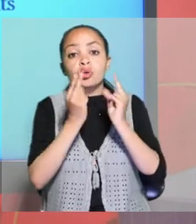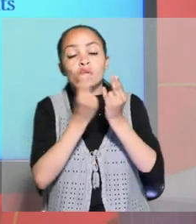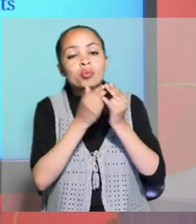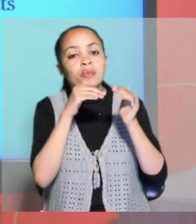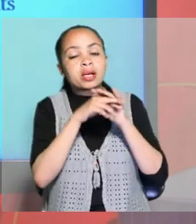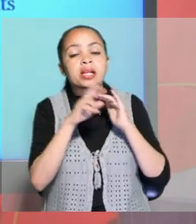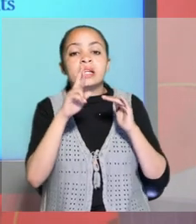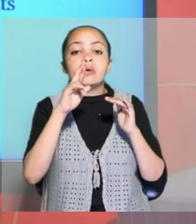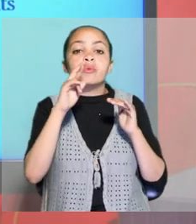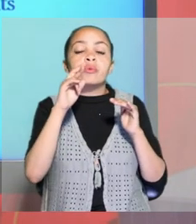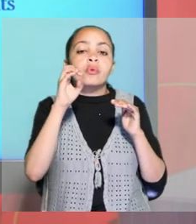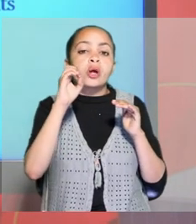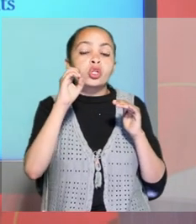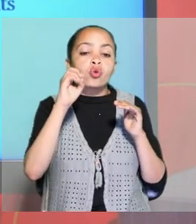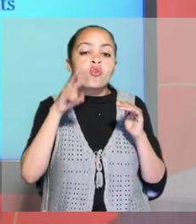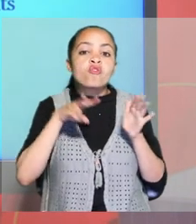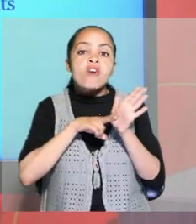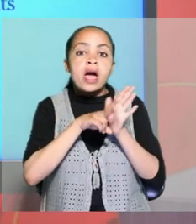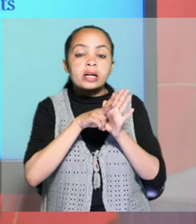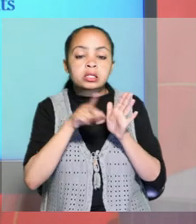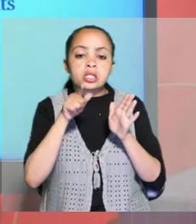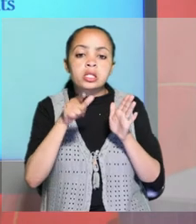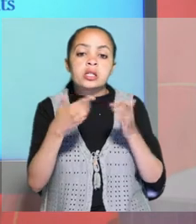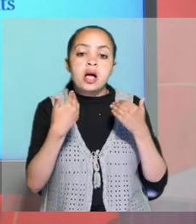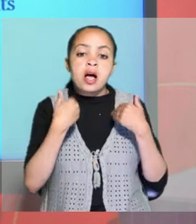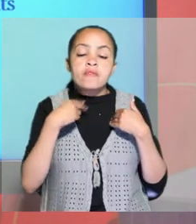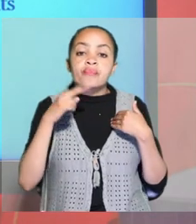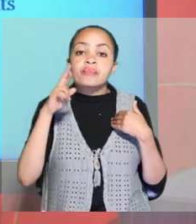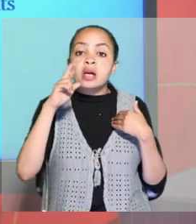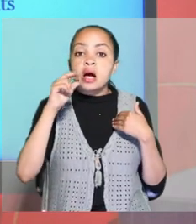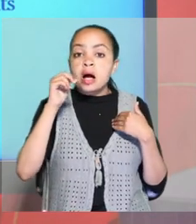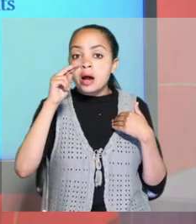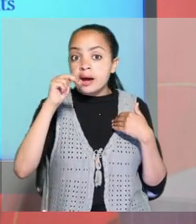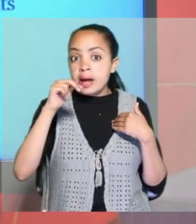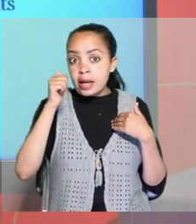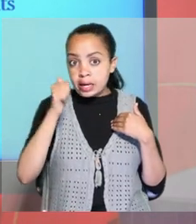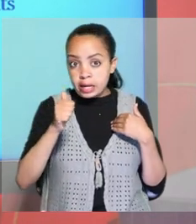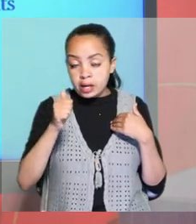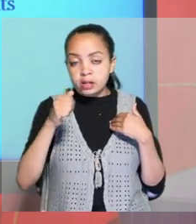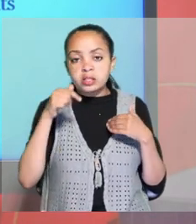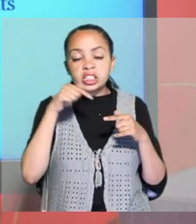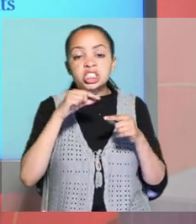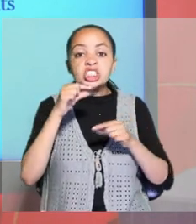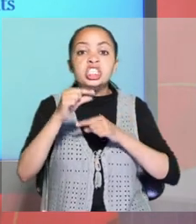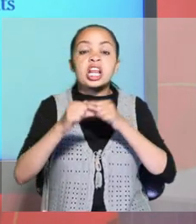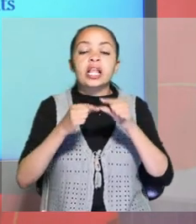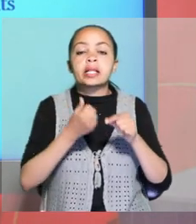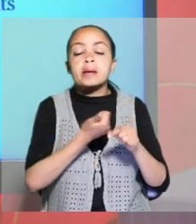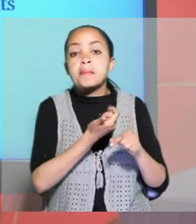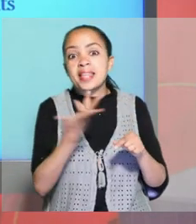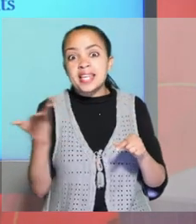retrovirus. It contains RNA as genetic material.